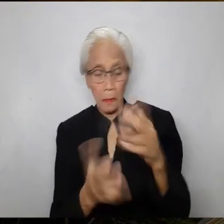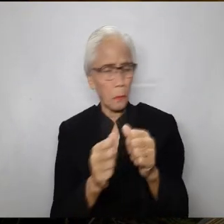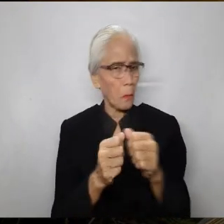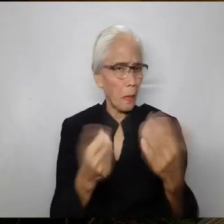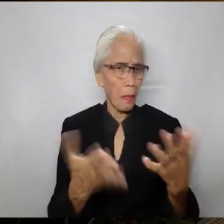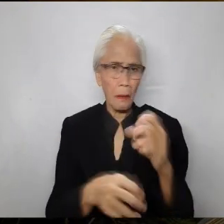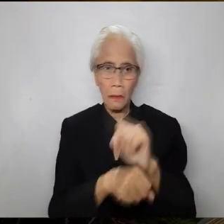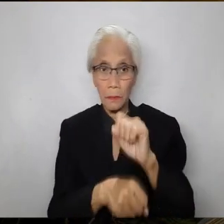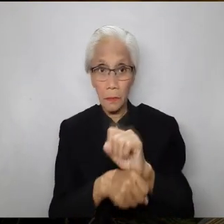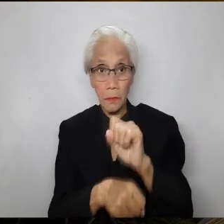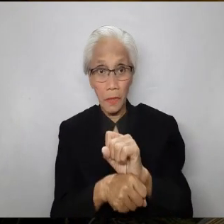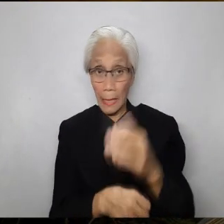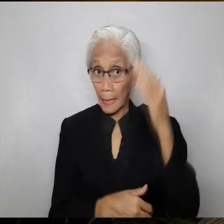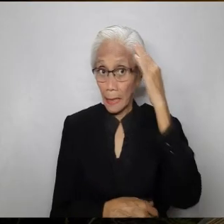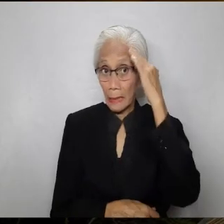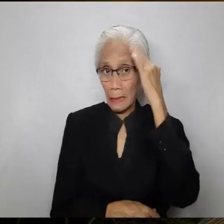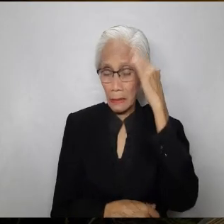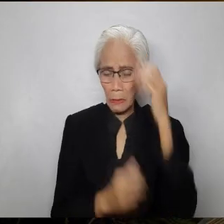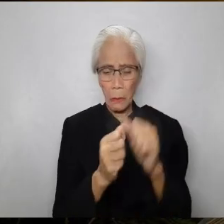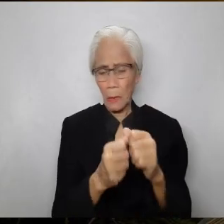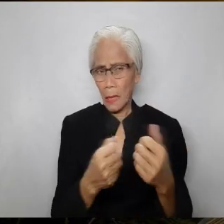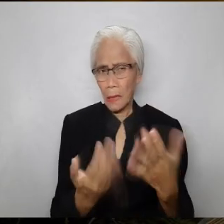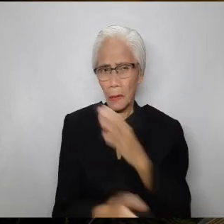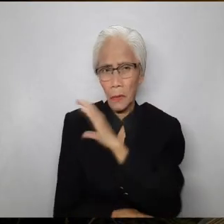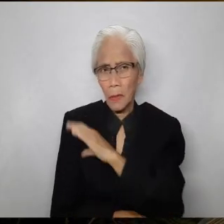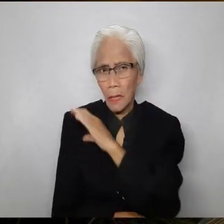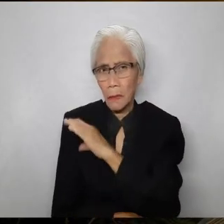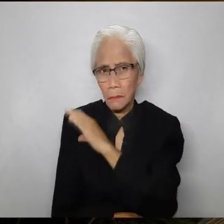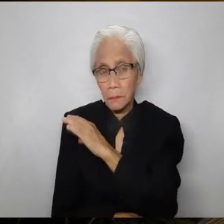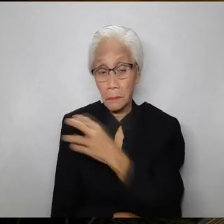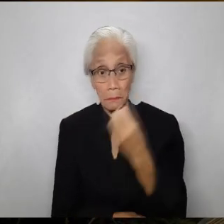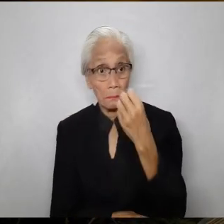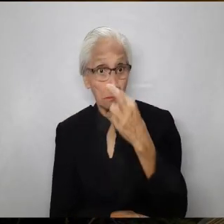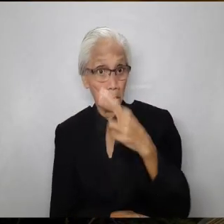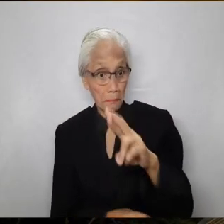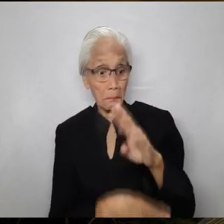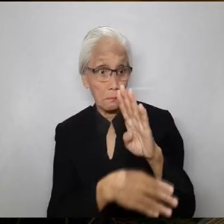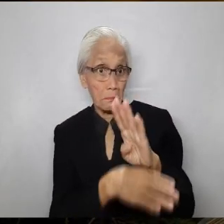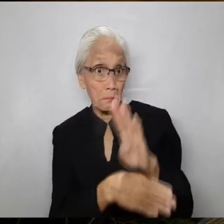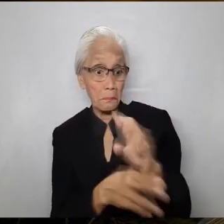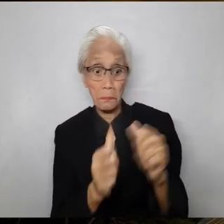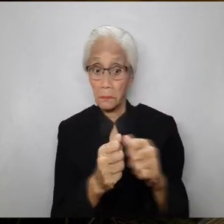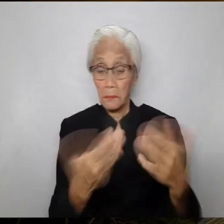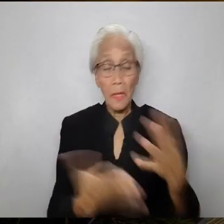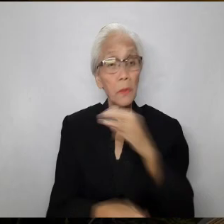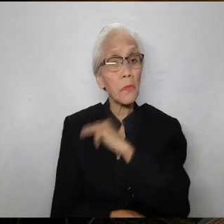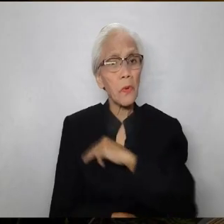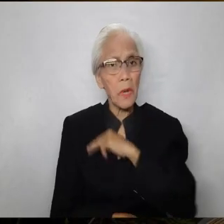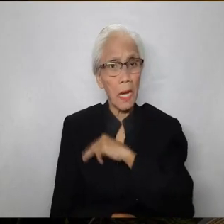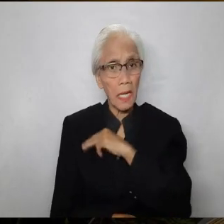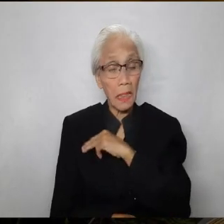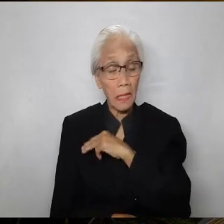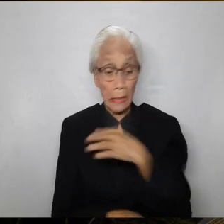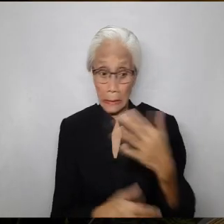bridge of wealth without work, of knowledge without character, or the bridge of business